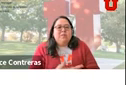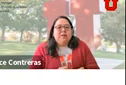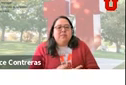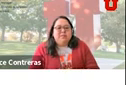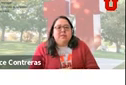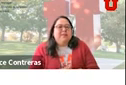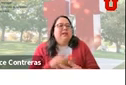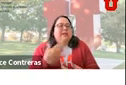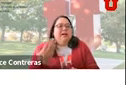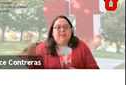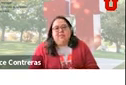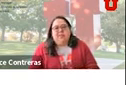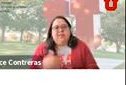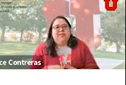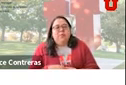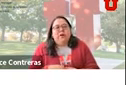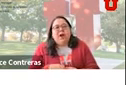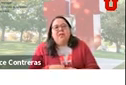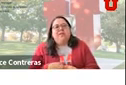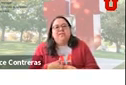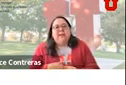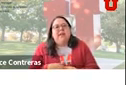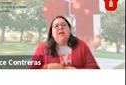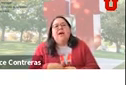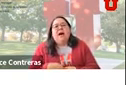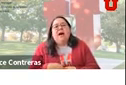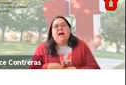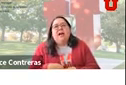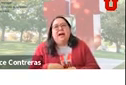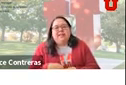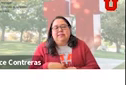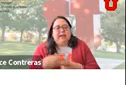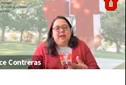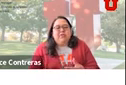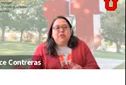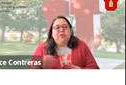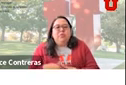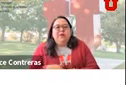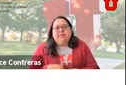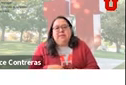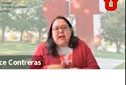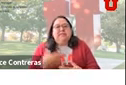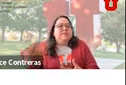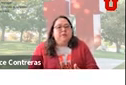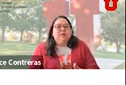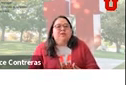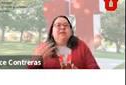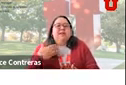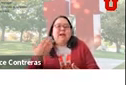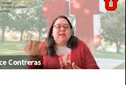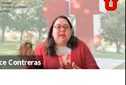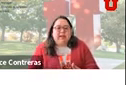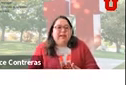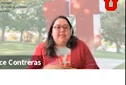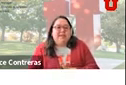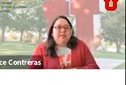want to know about something like the event that we are having today at late afternoon. We did ask if someone